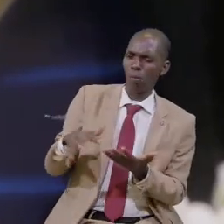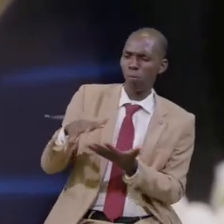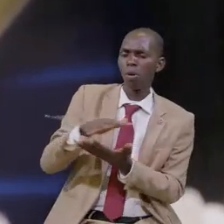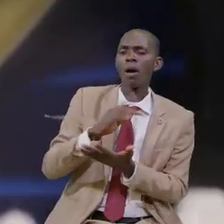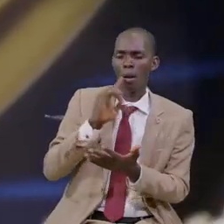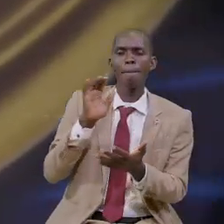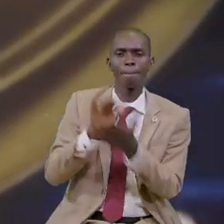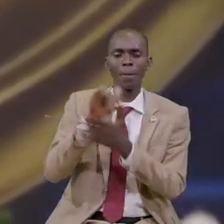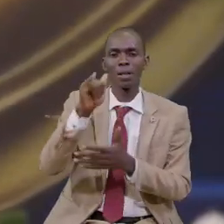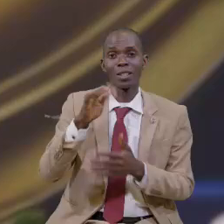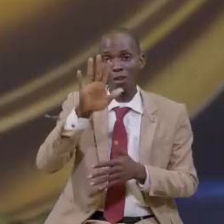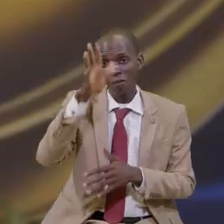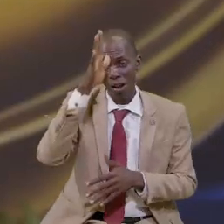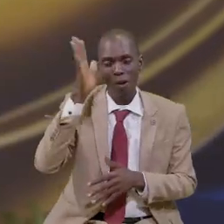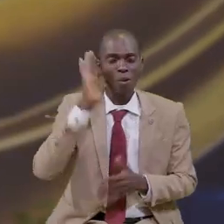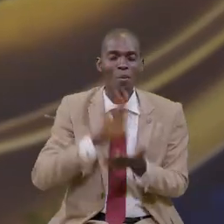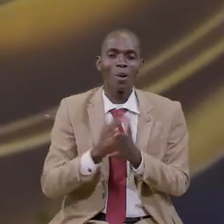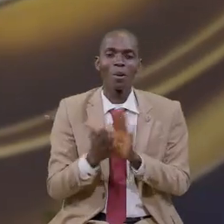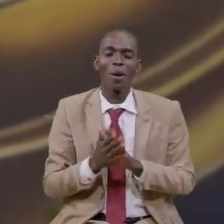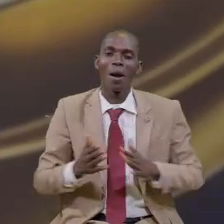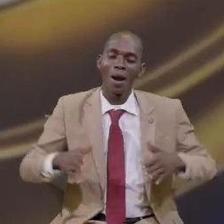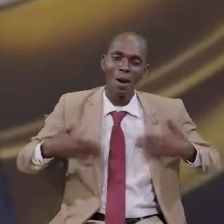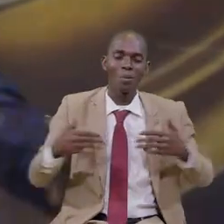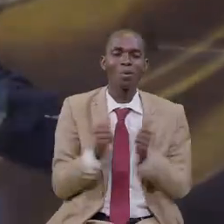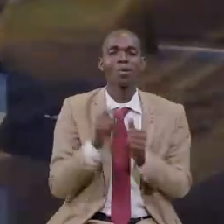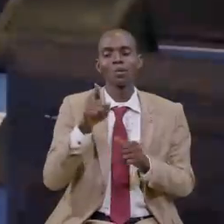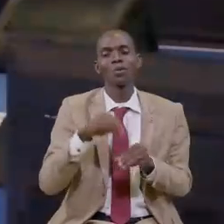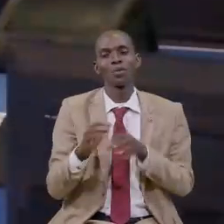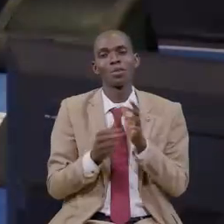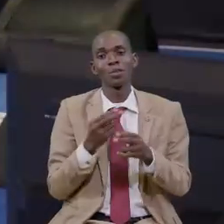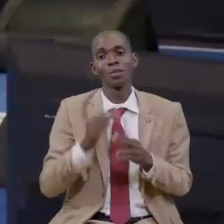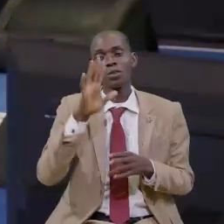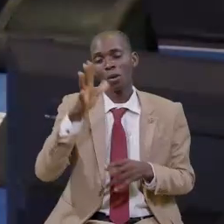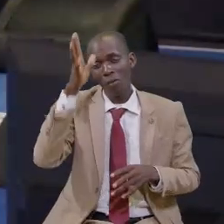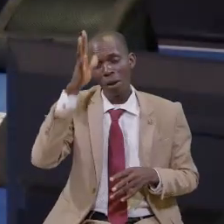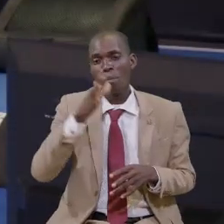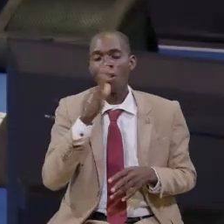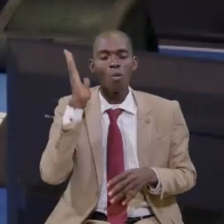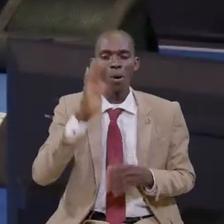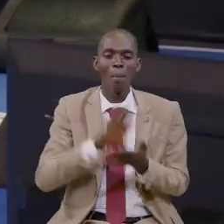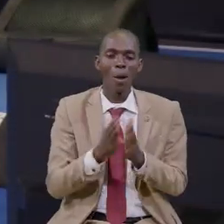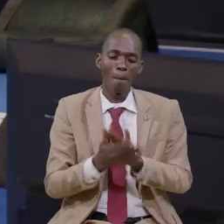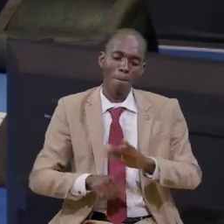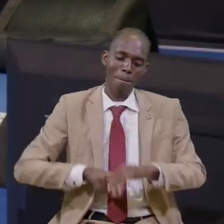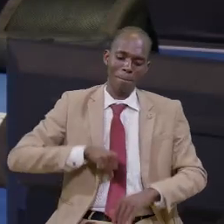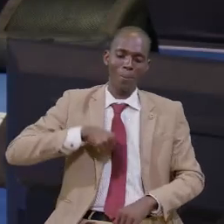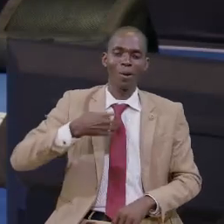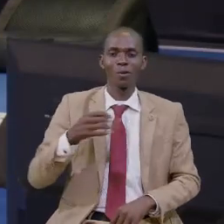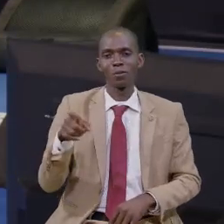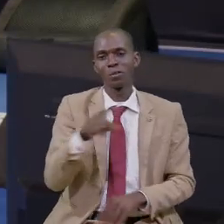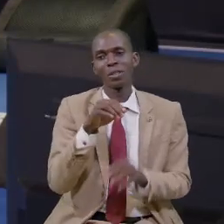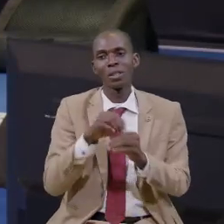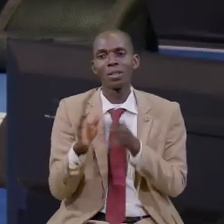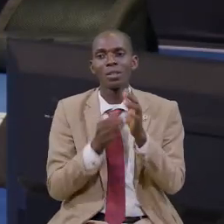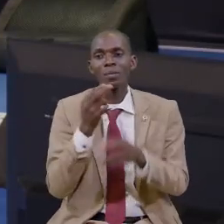you. Amen. Your mother will become proud of you. Amen. And they all came. And that's where they became